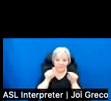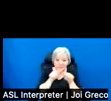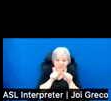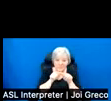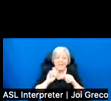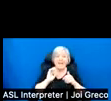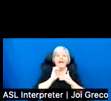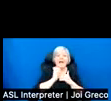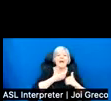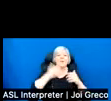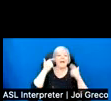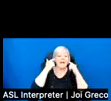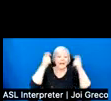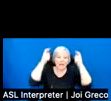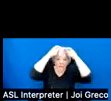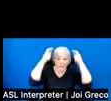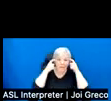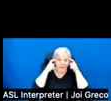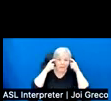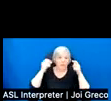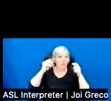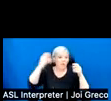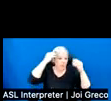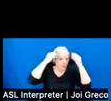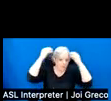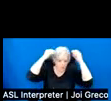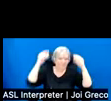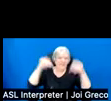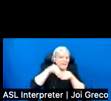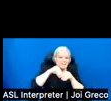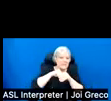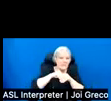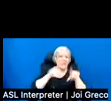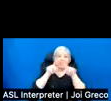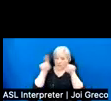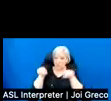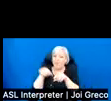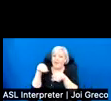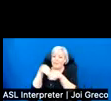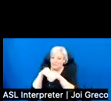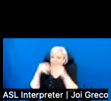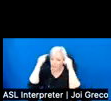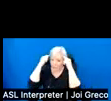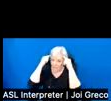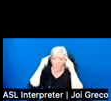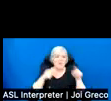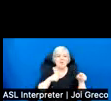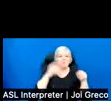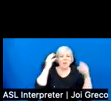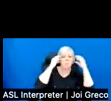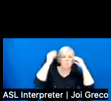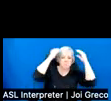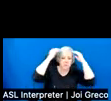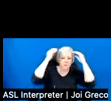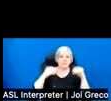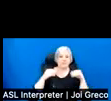head-mounted system that didn't require the implantation of these sensors allowed our particular clients to type at